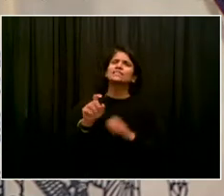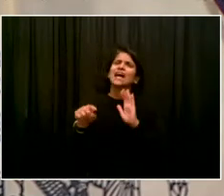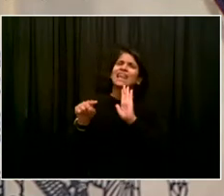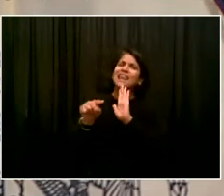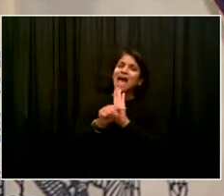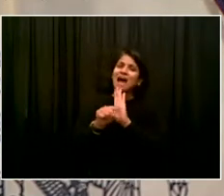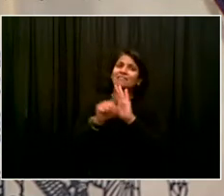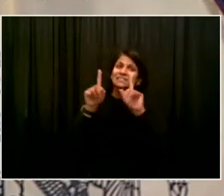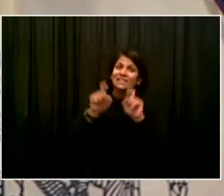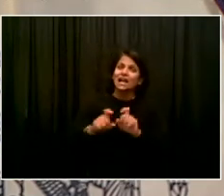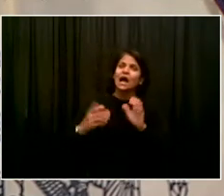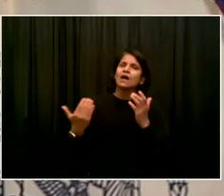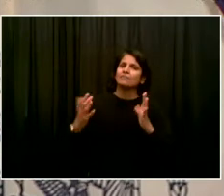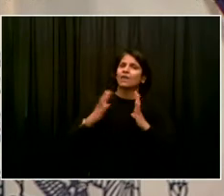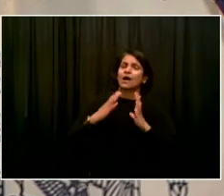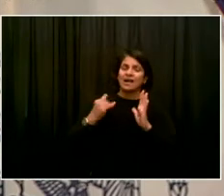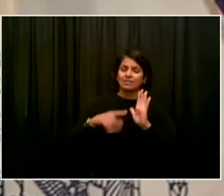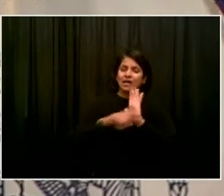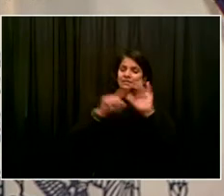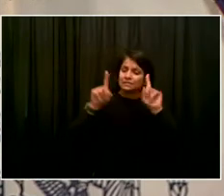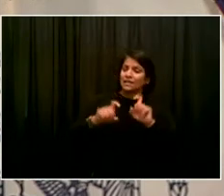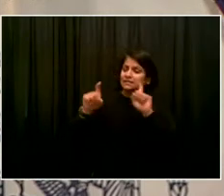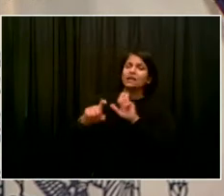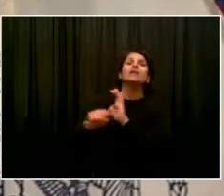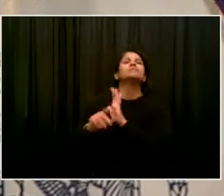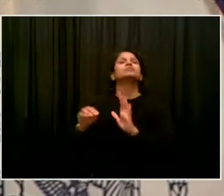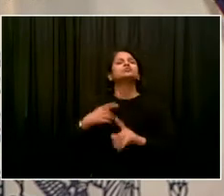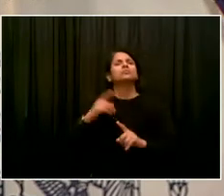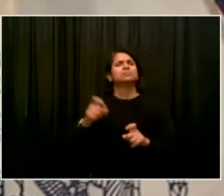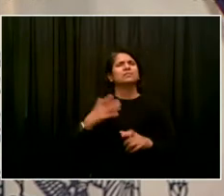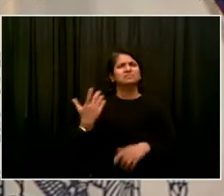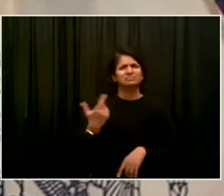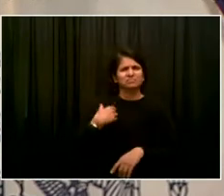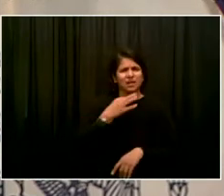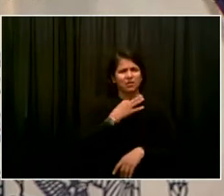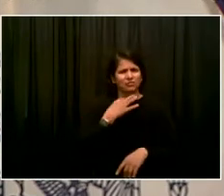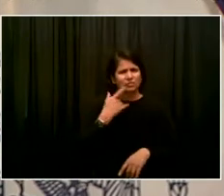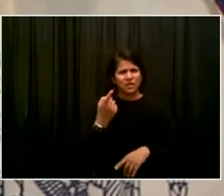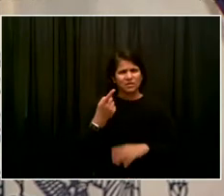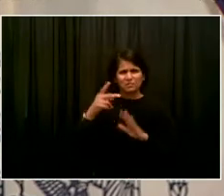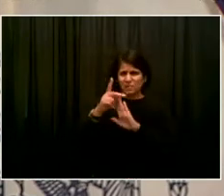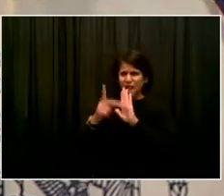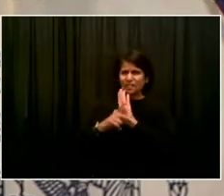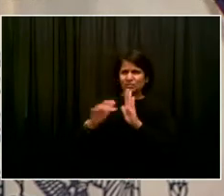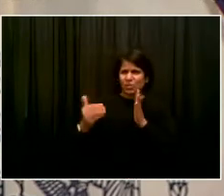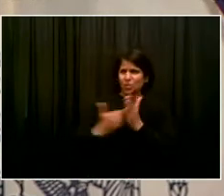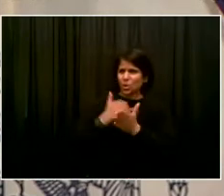the policy as well as, you know, what New Yorkers should be doing and whether this